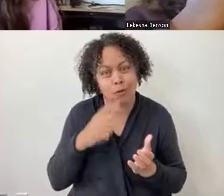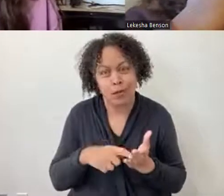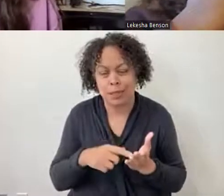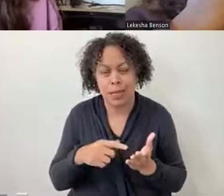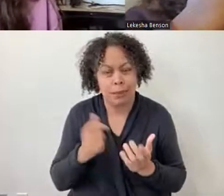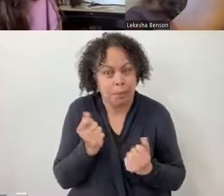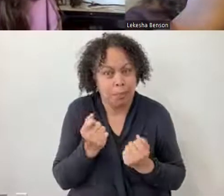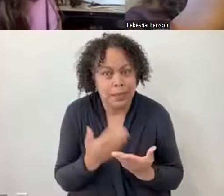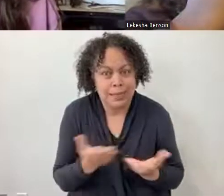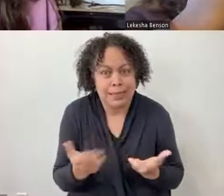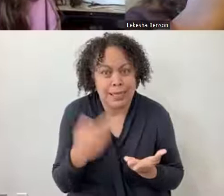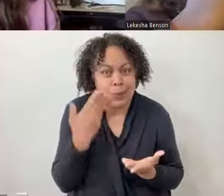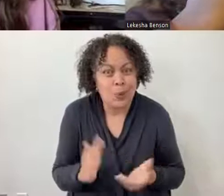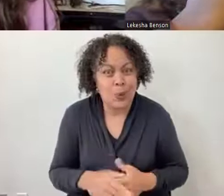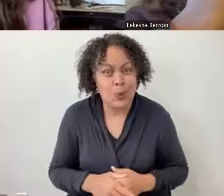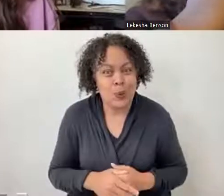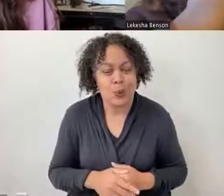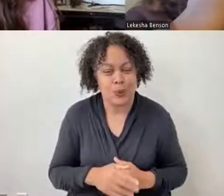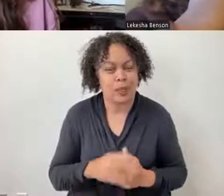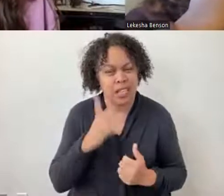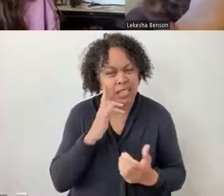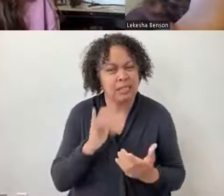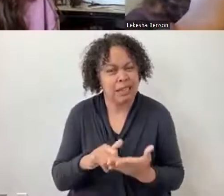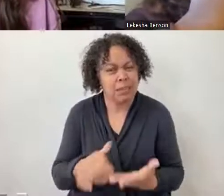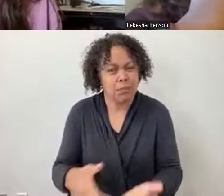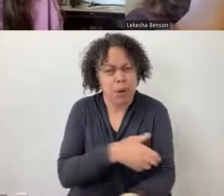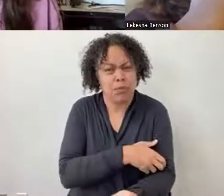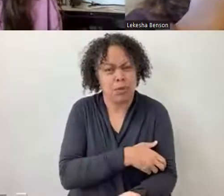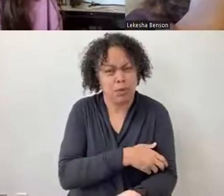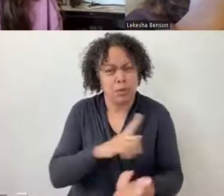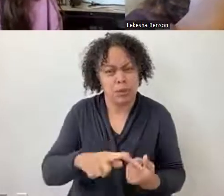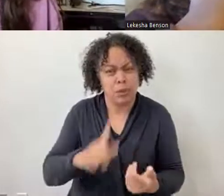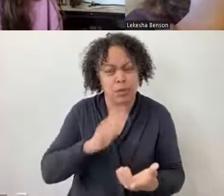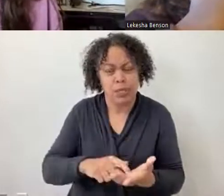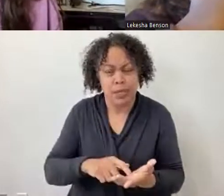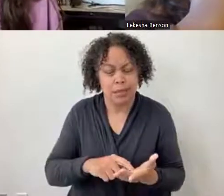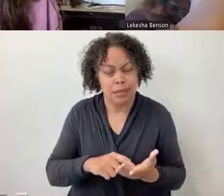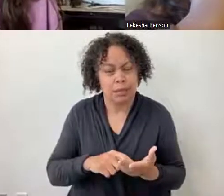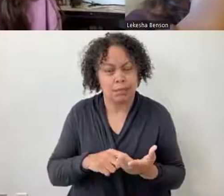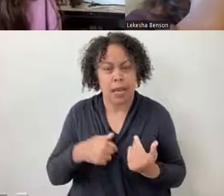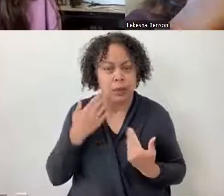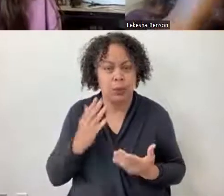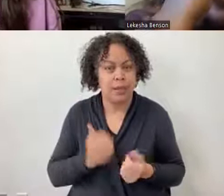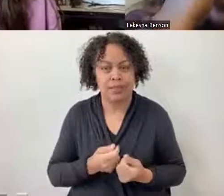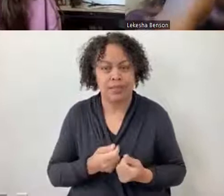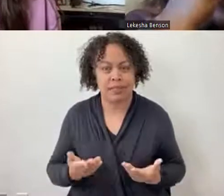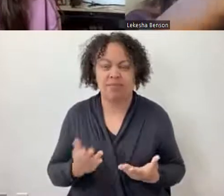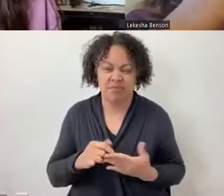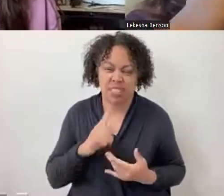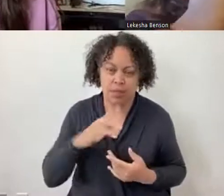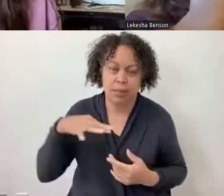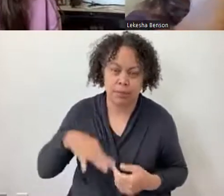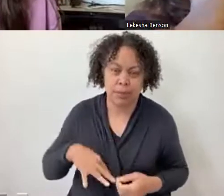And I think the power in recognizing that has been really beneficial overall.